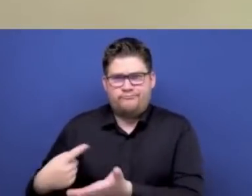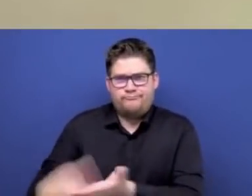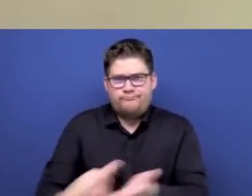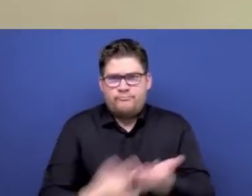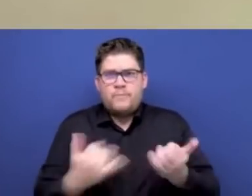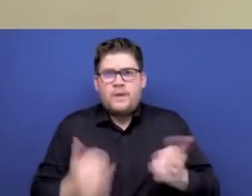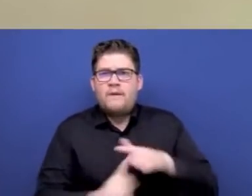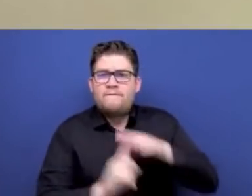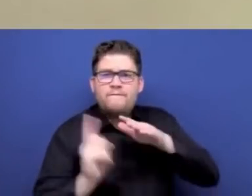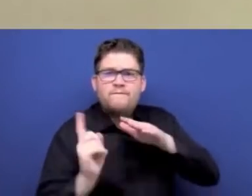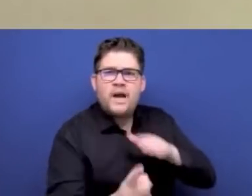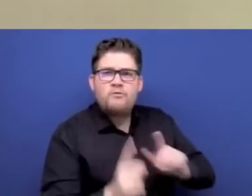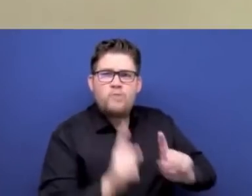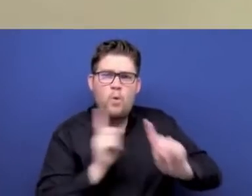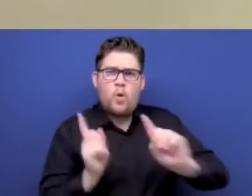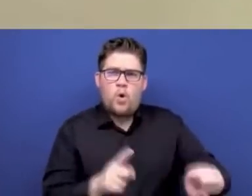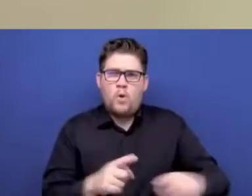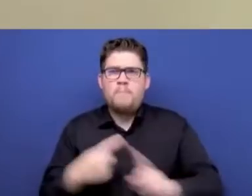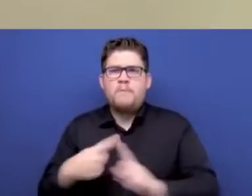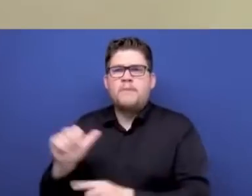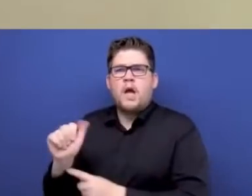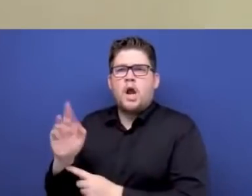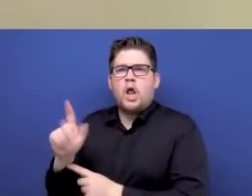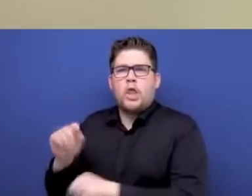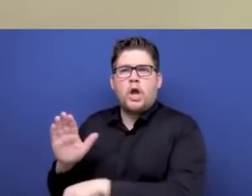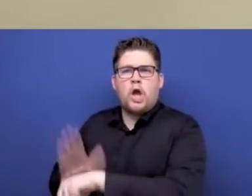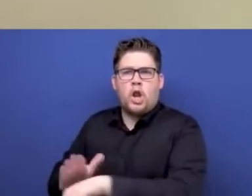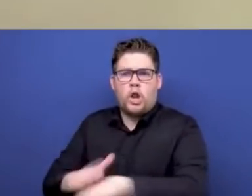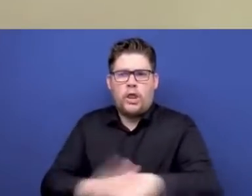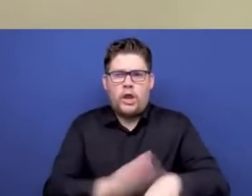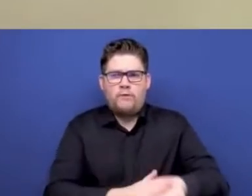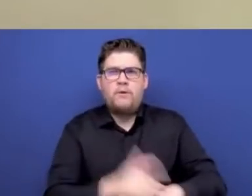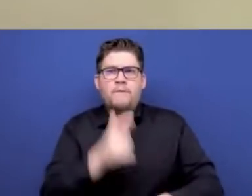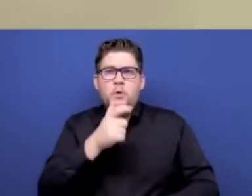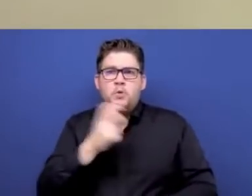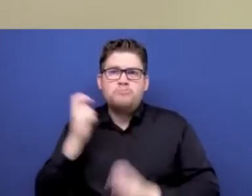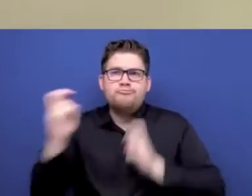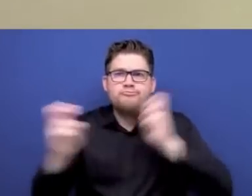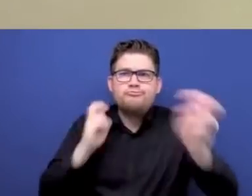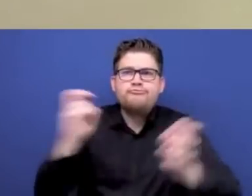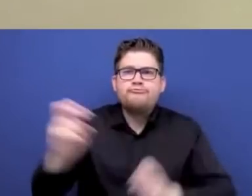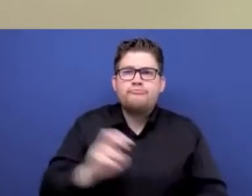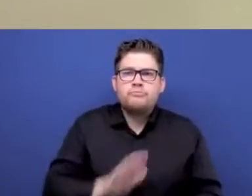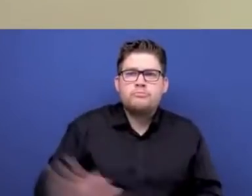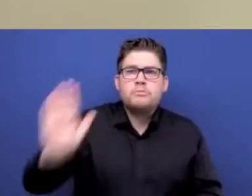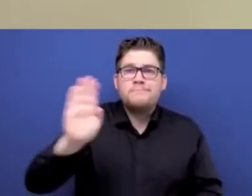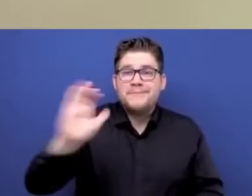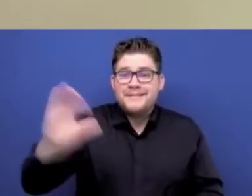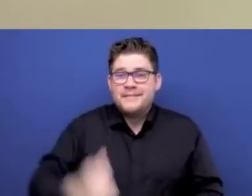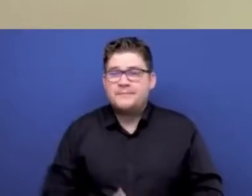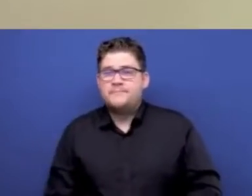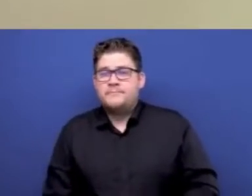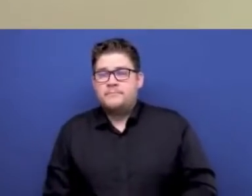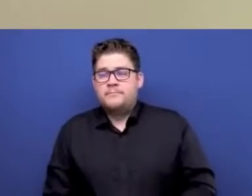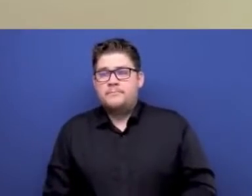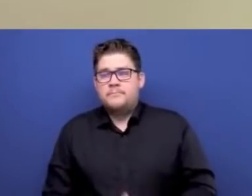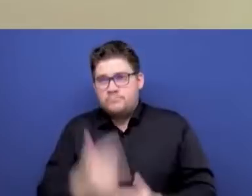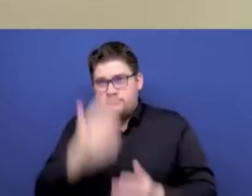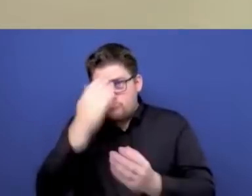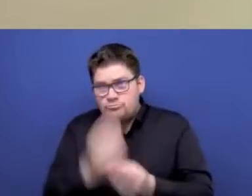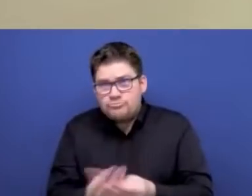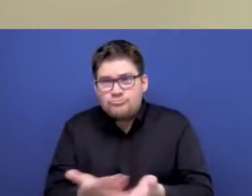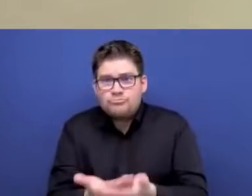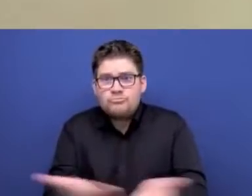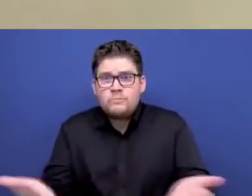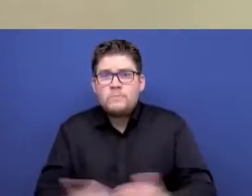are travelers and potentially impacted by the wildfires. I'll also be providing an update for those wishing to donate to British Columbians impacted by